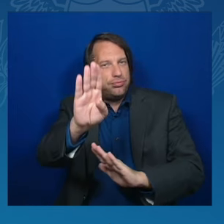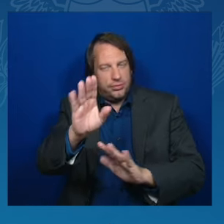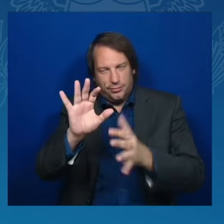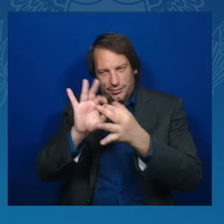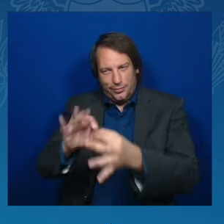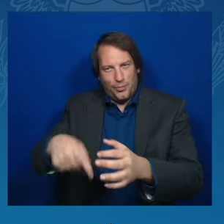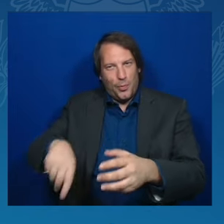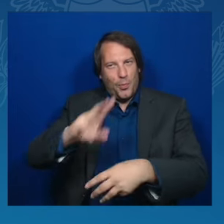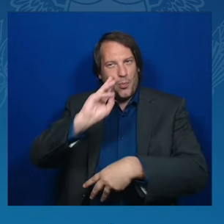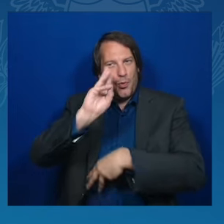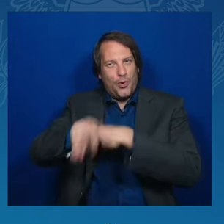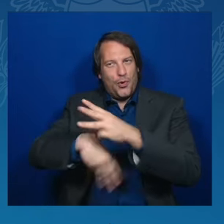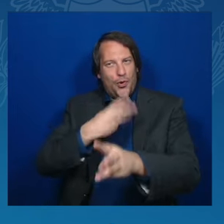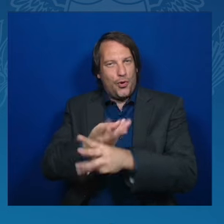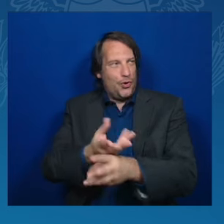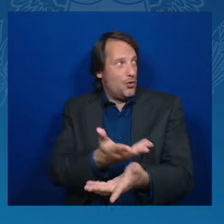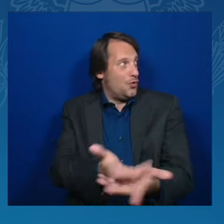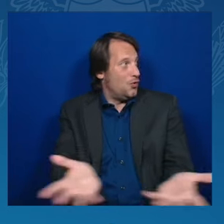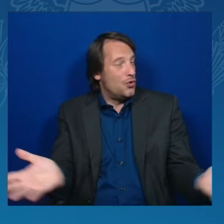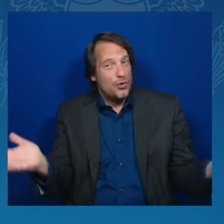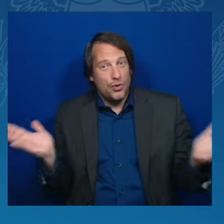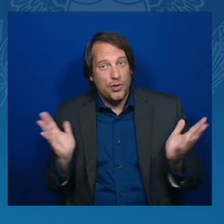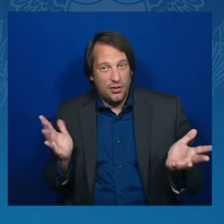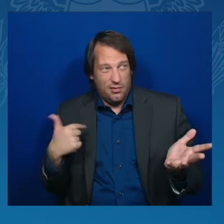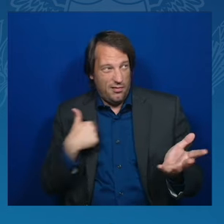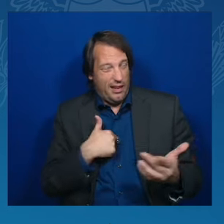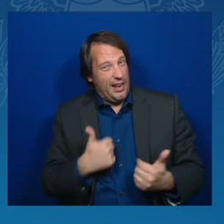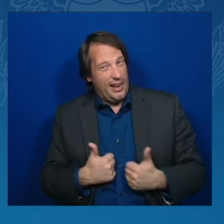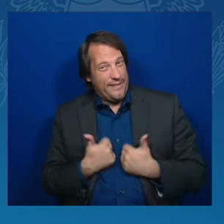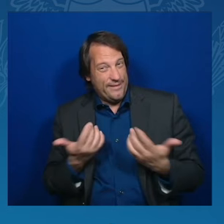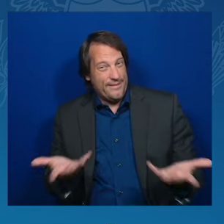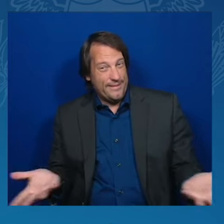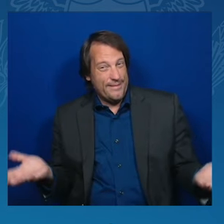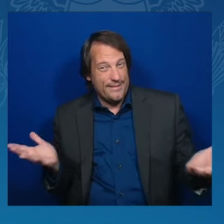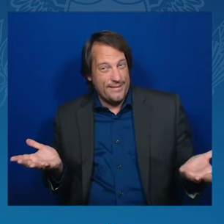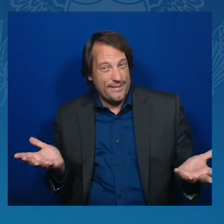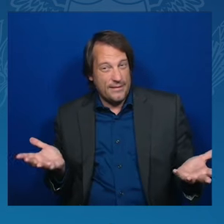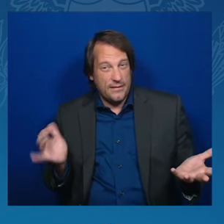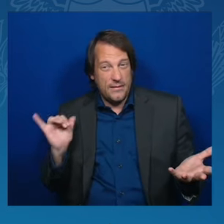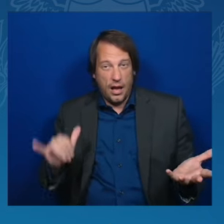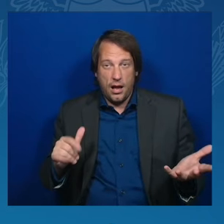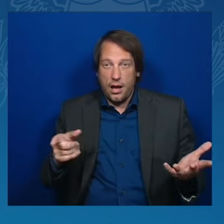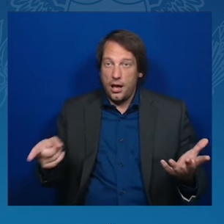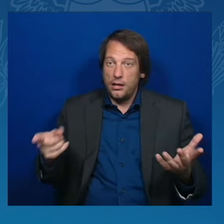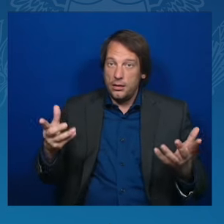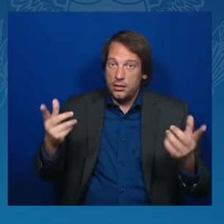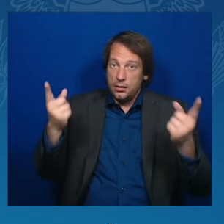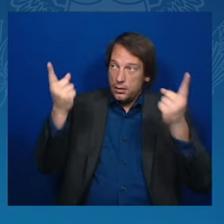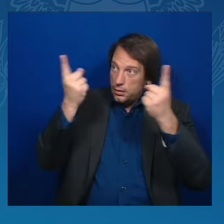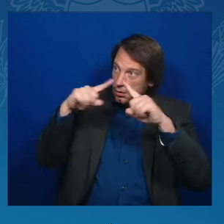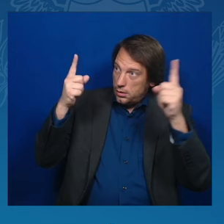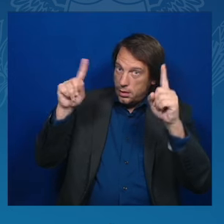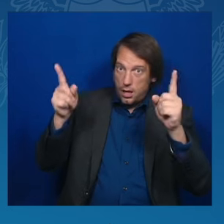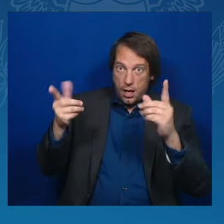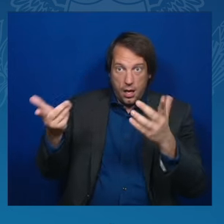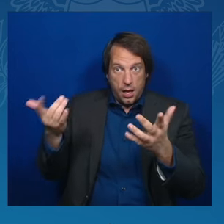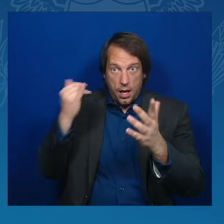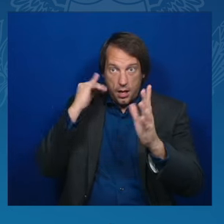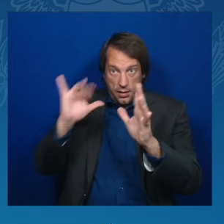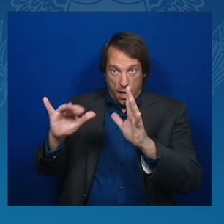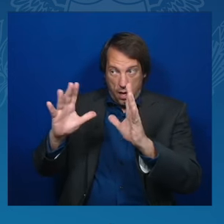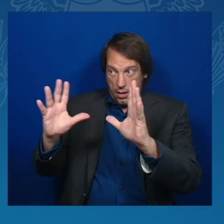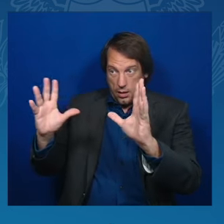The success of the summit would not have been possible without the hard work by the Honorable Vice